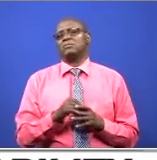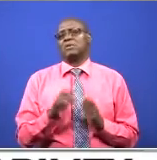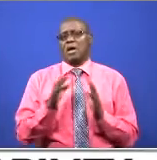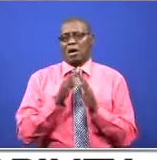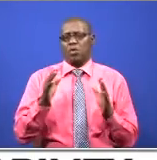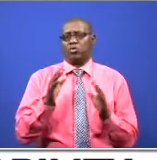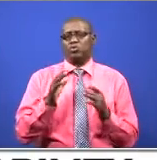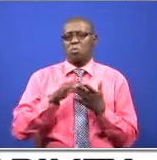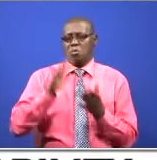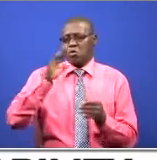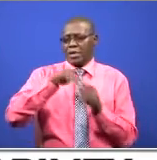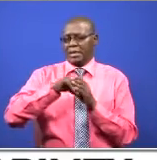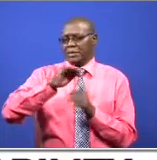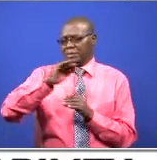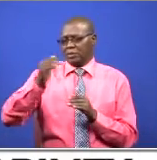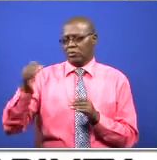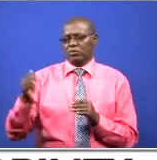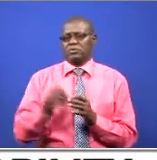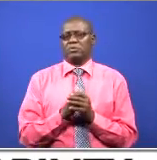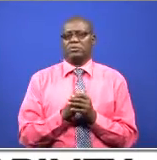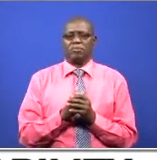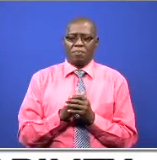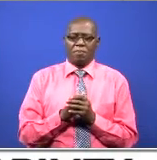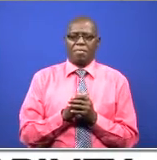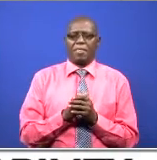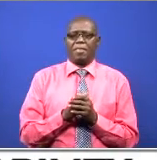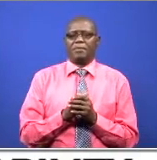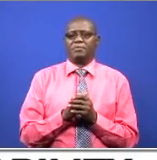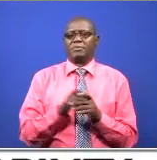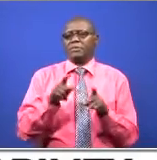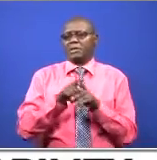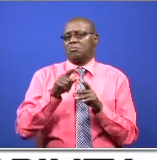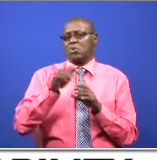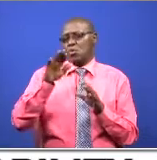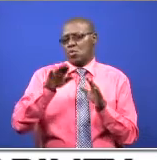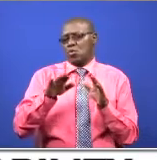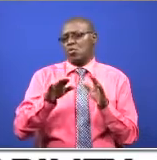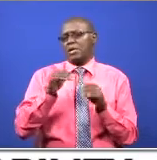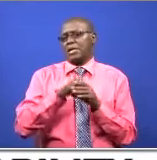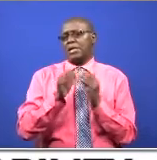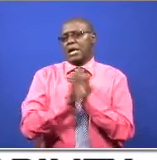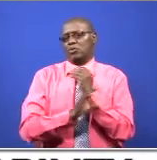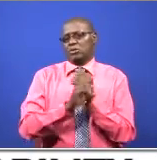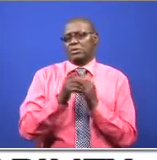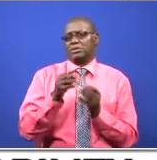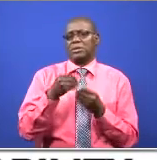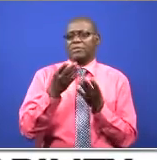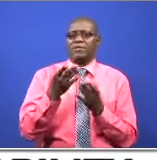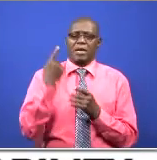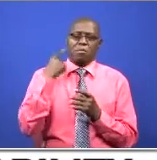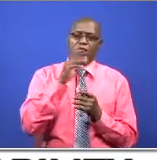urbans and the peri-urban areas, has been very low in this country. Mm-hmm. I can give you numbers. From